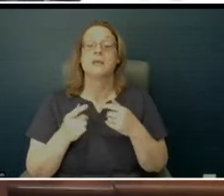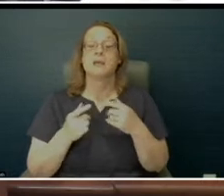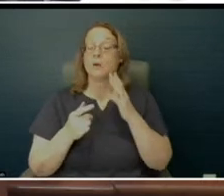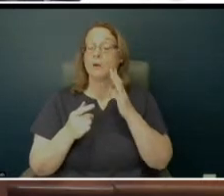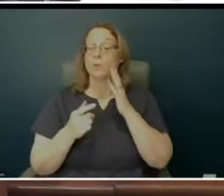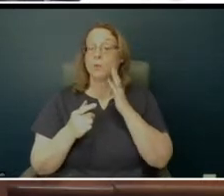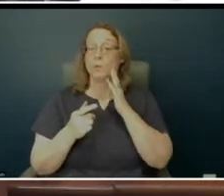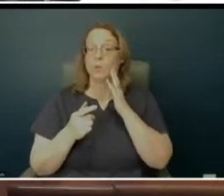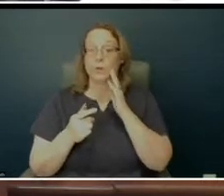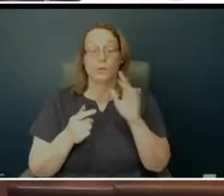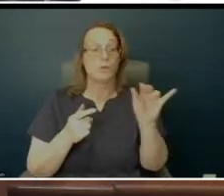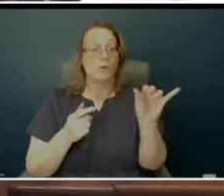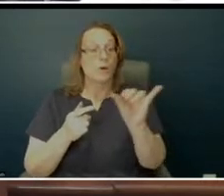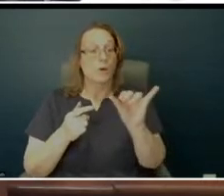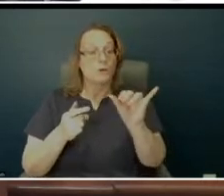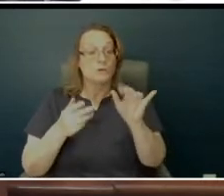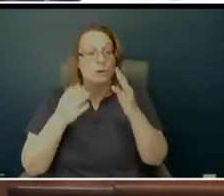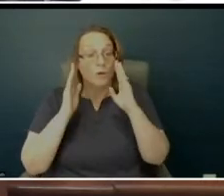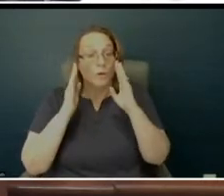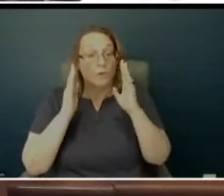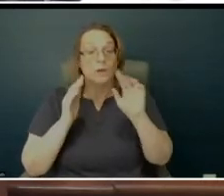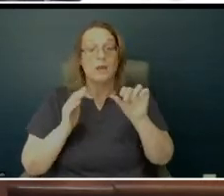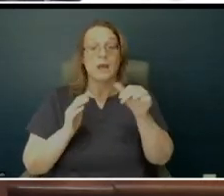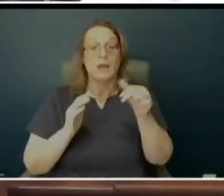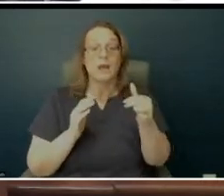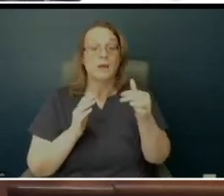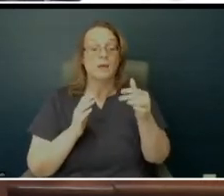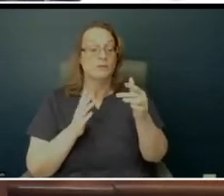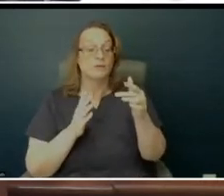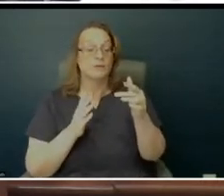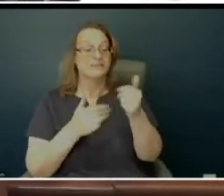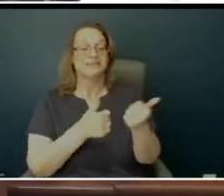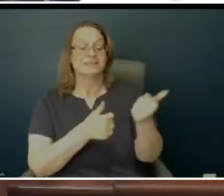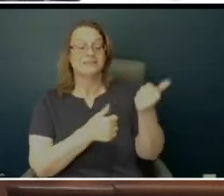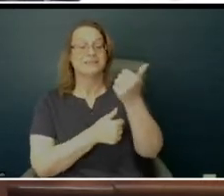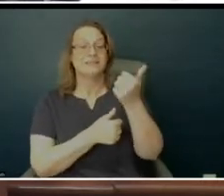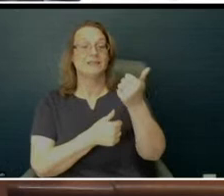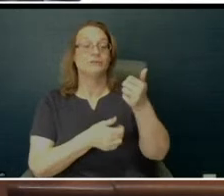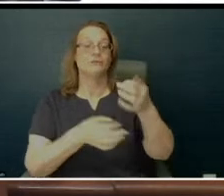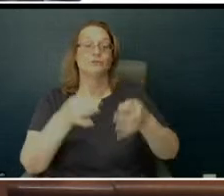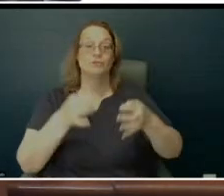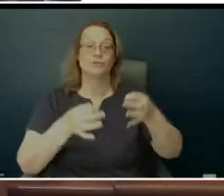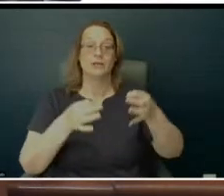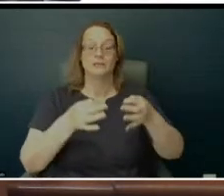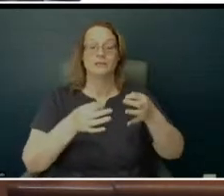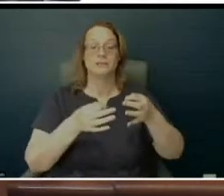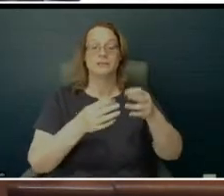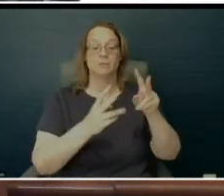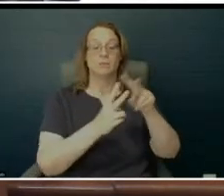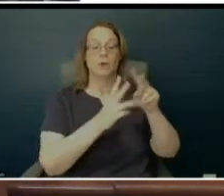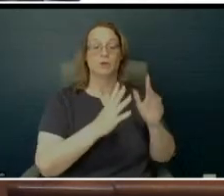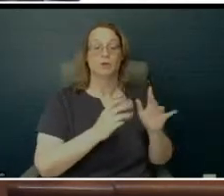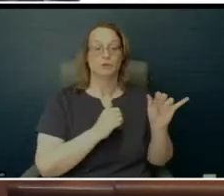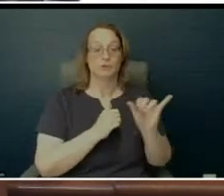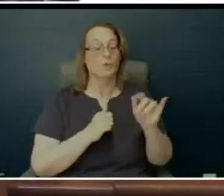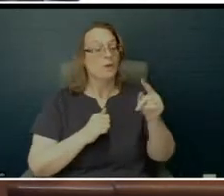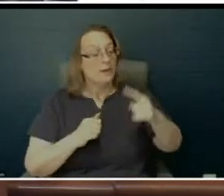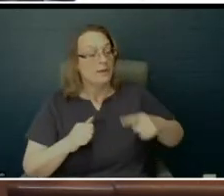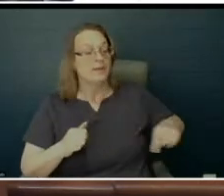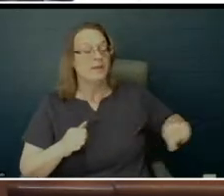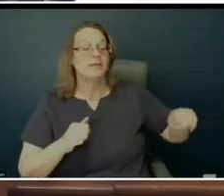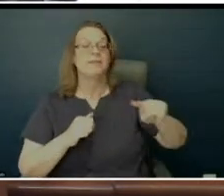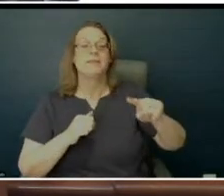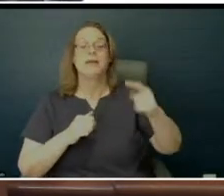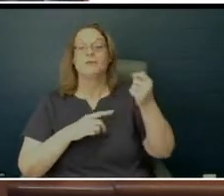Justice Department officials also. Together, these public servants resisted Mr. Trump's effort